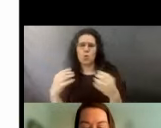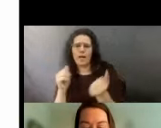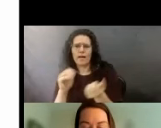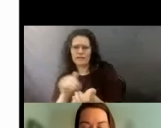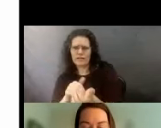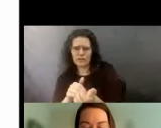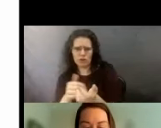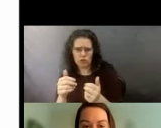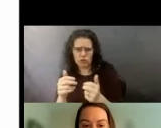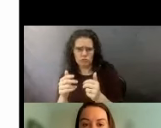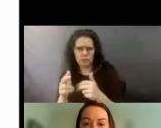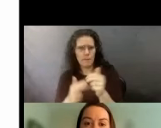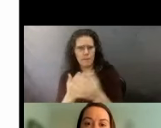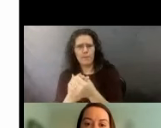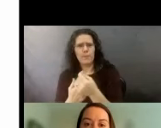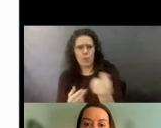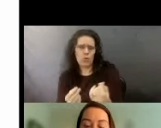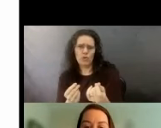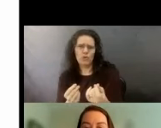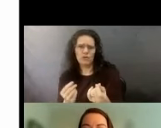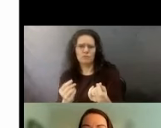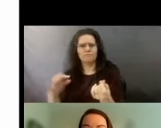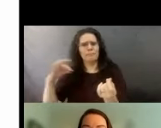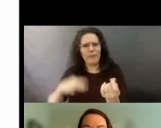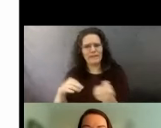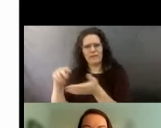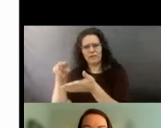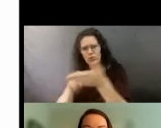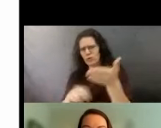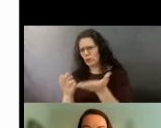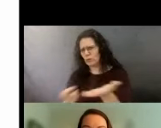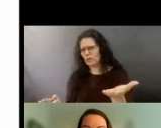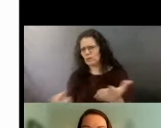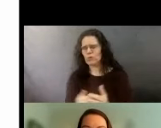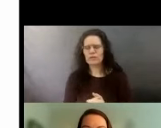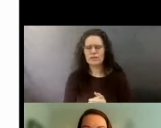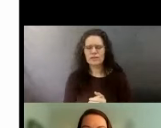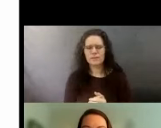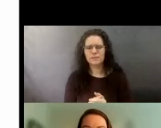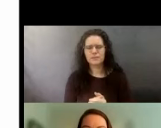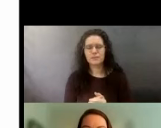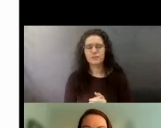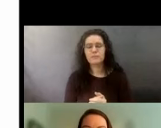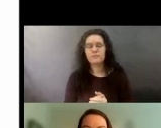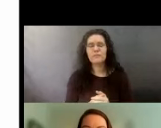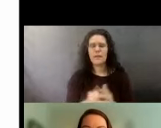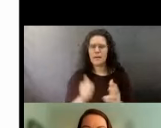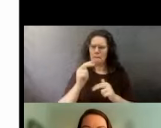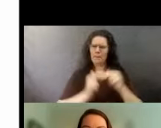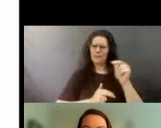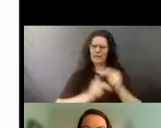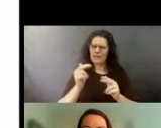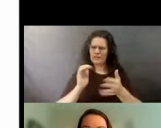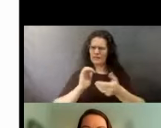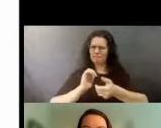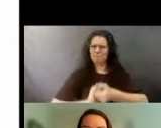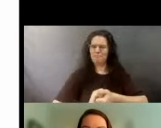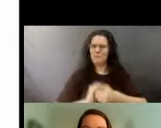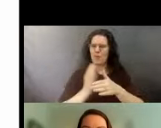medical legal partnership, what we are talking about is really applying an approach where this intervention brings